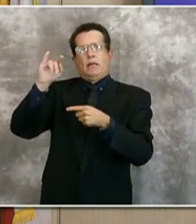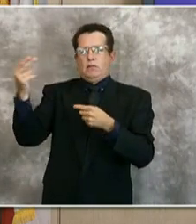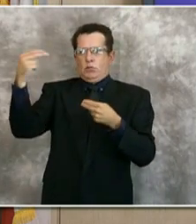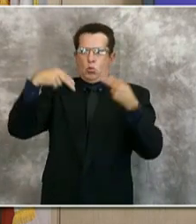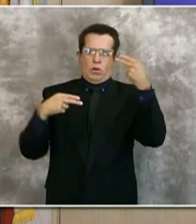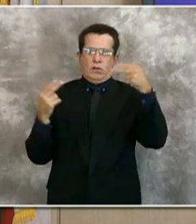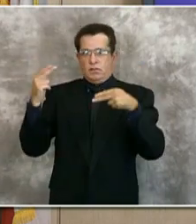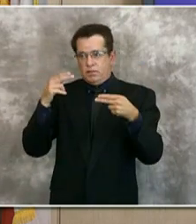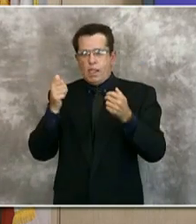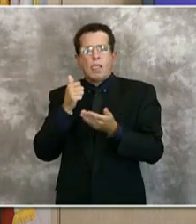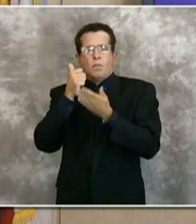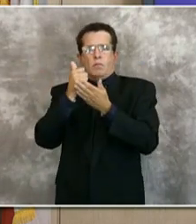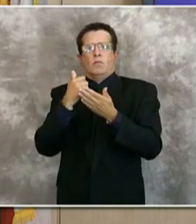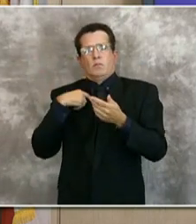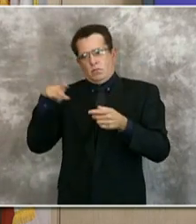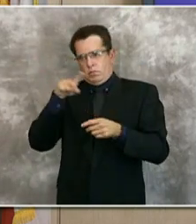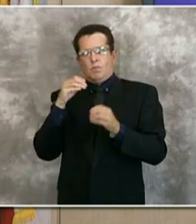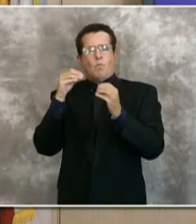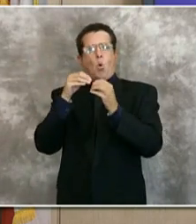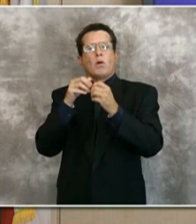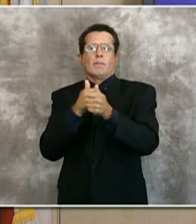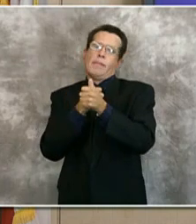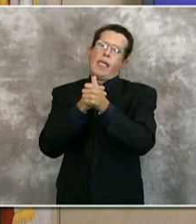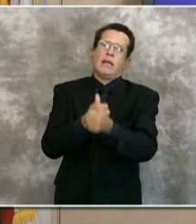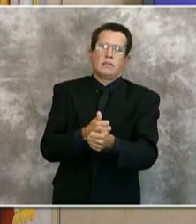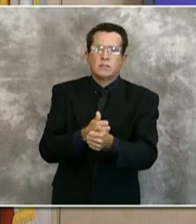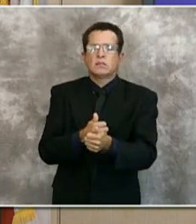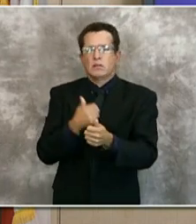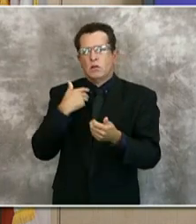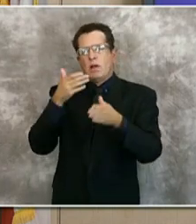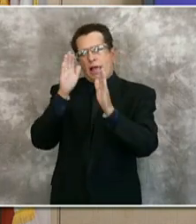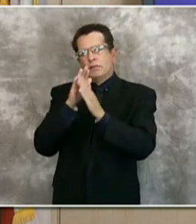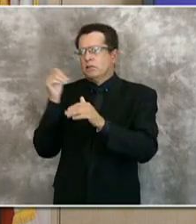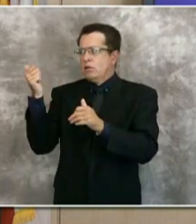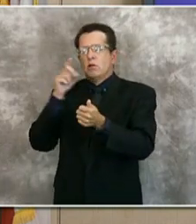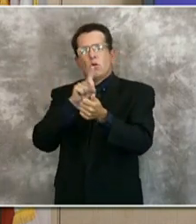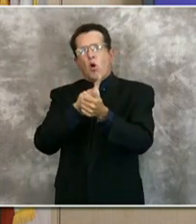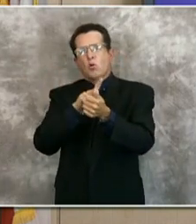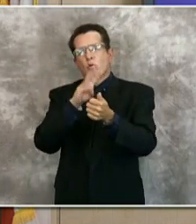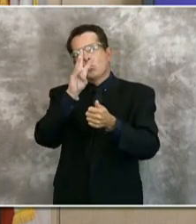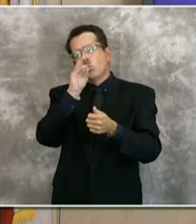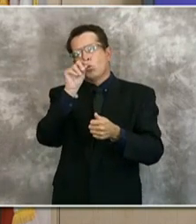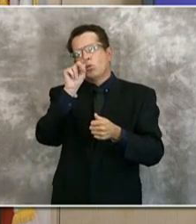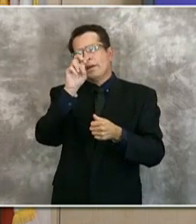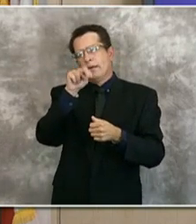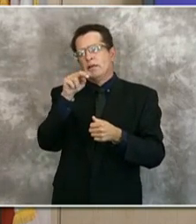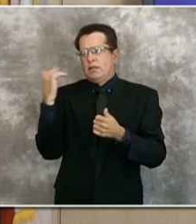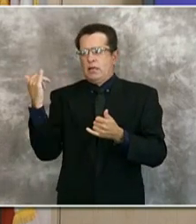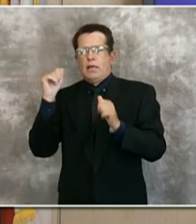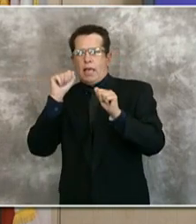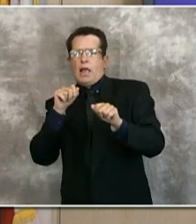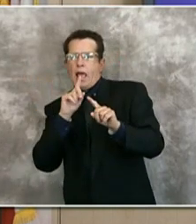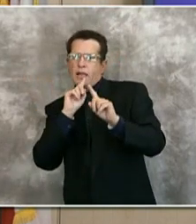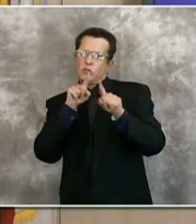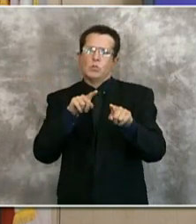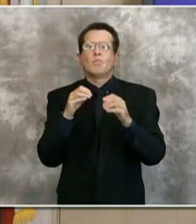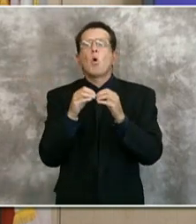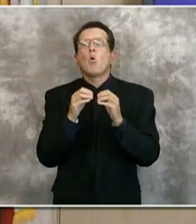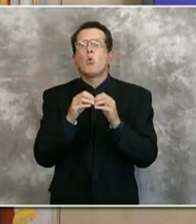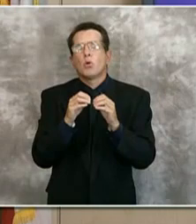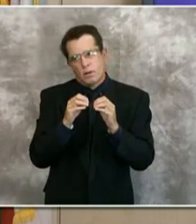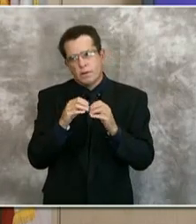with the whole compliance related issue. But let me ask Dr. Wooten if she'd like to go ahead and cover that in a little more detail.